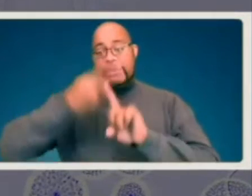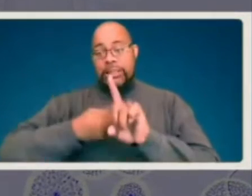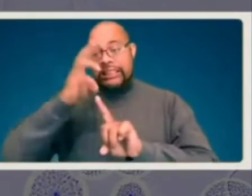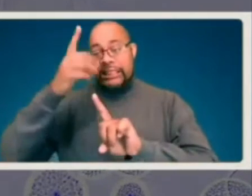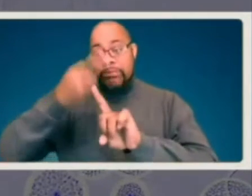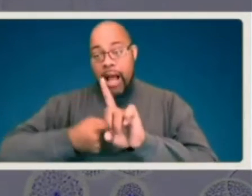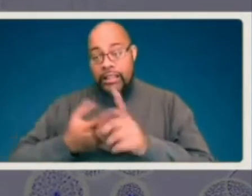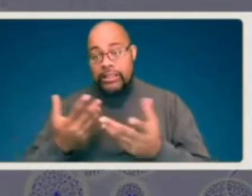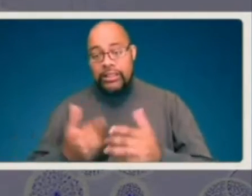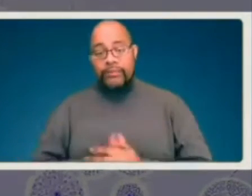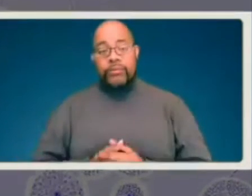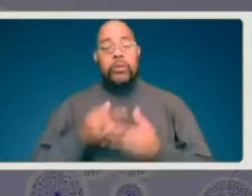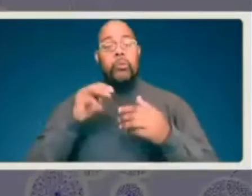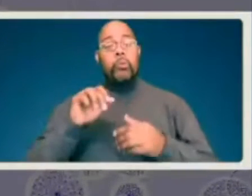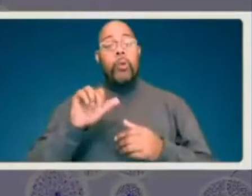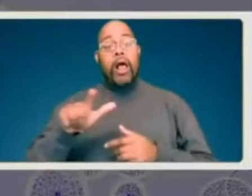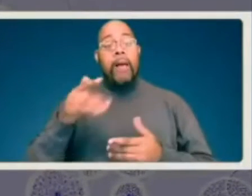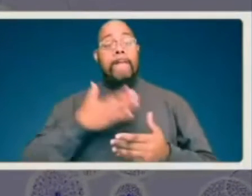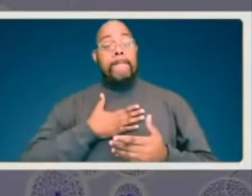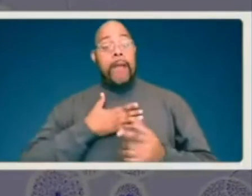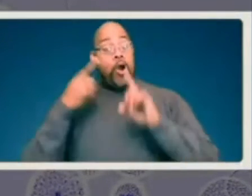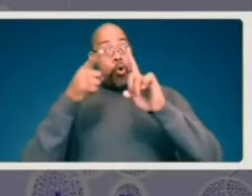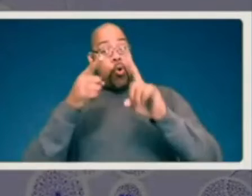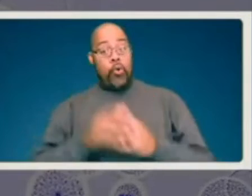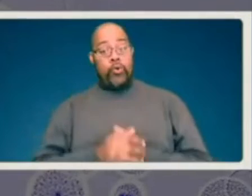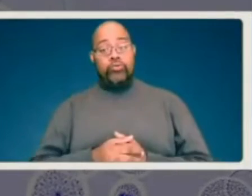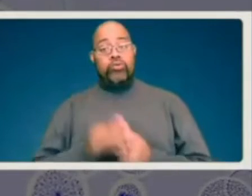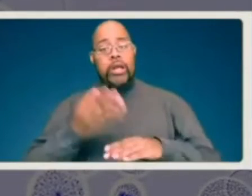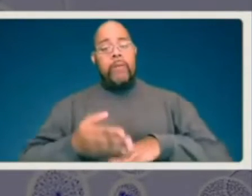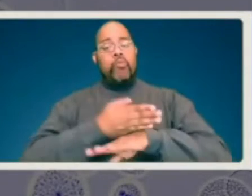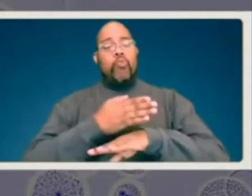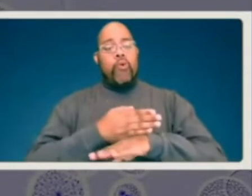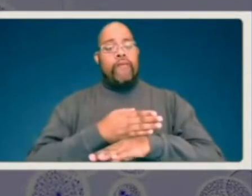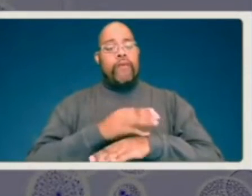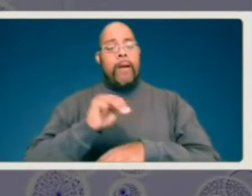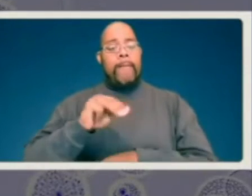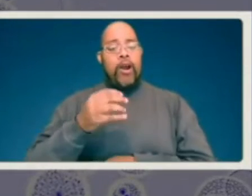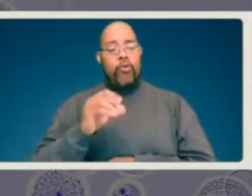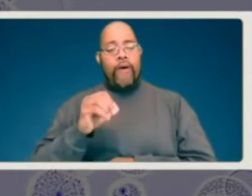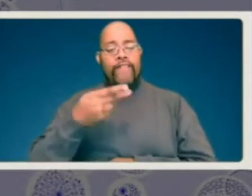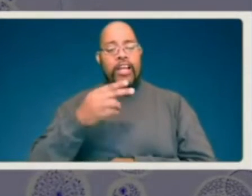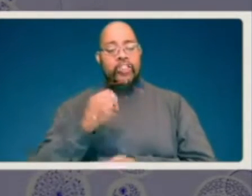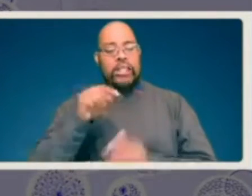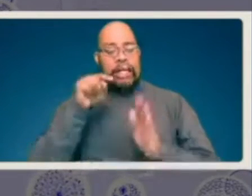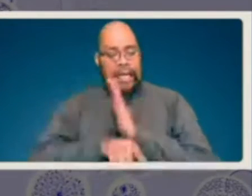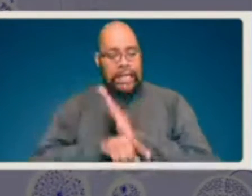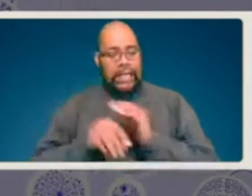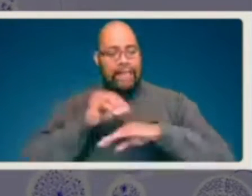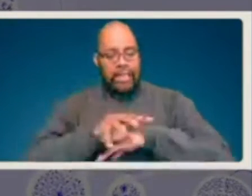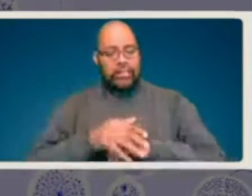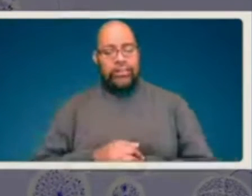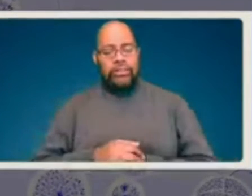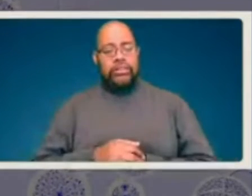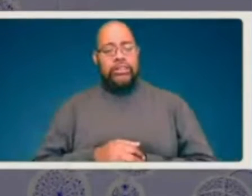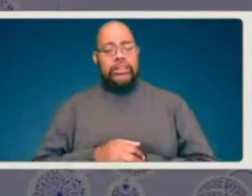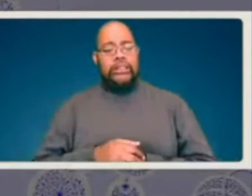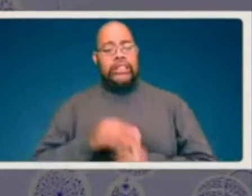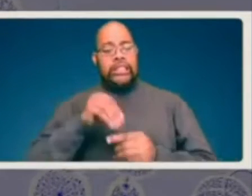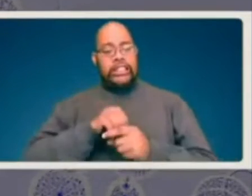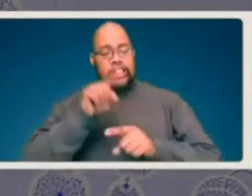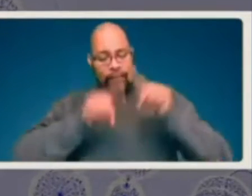6 months. Well, the aim of my work is to improve macrophage killing effect considering